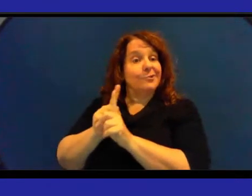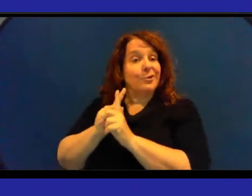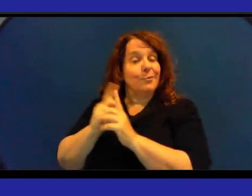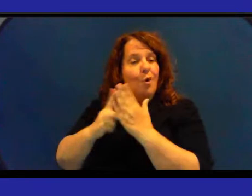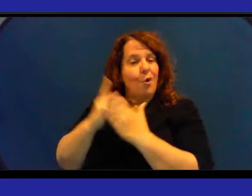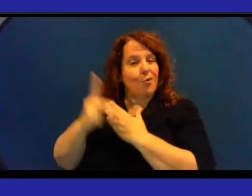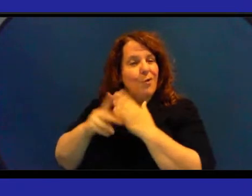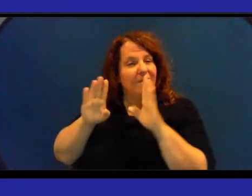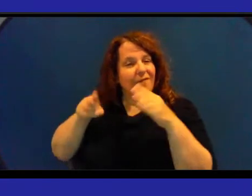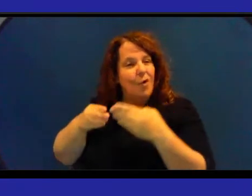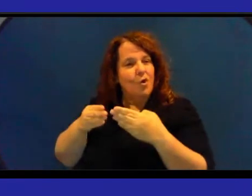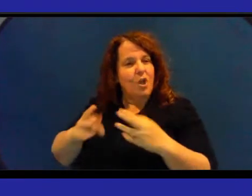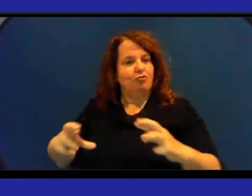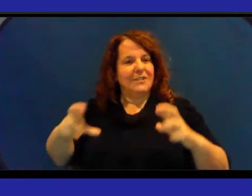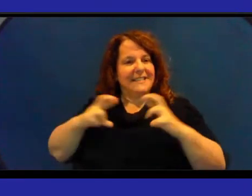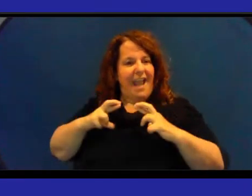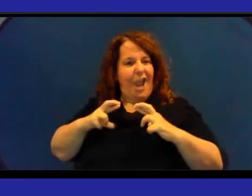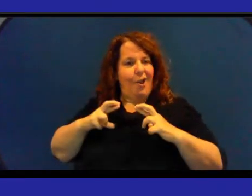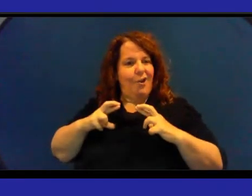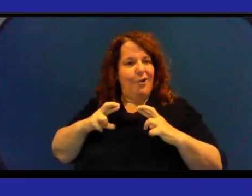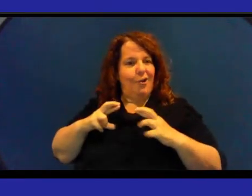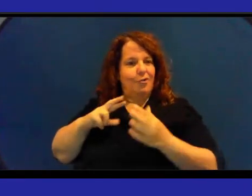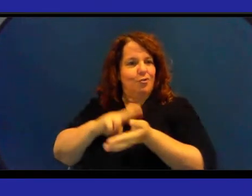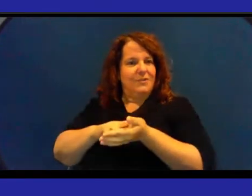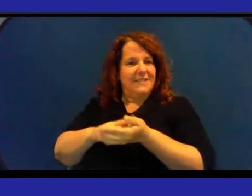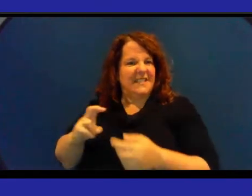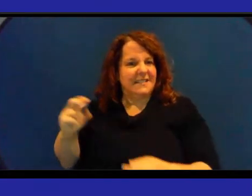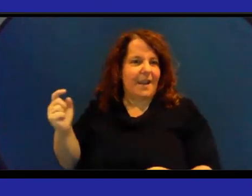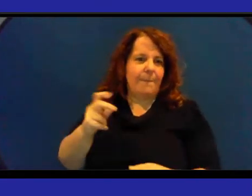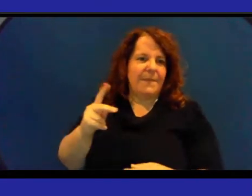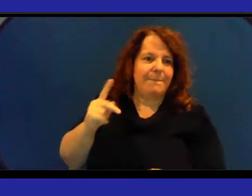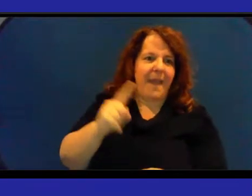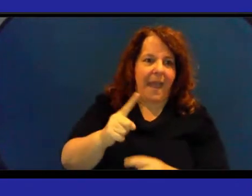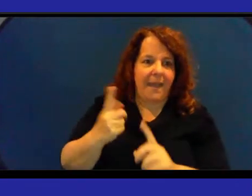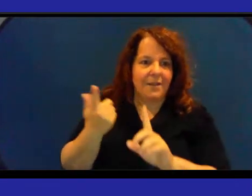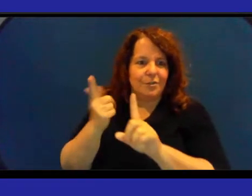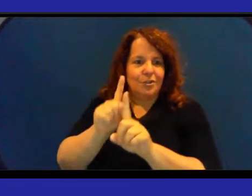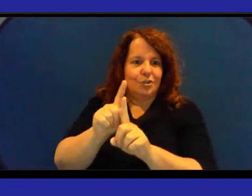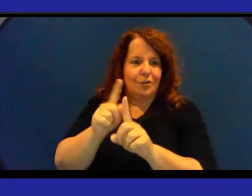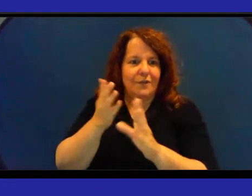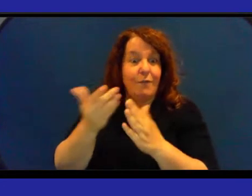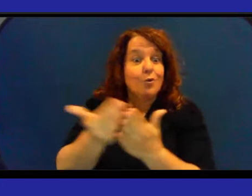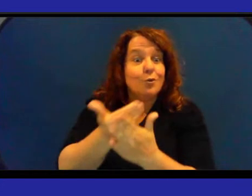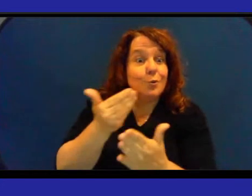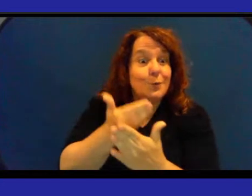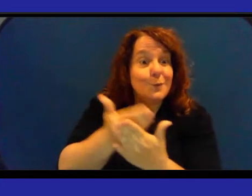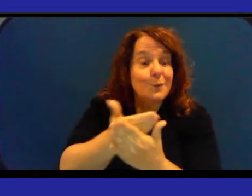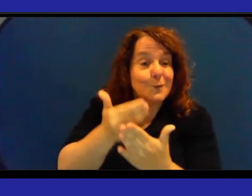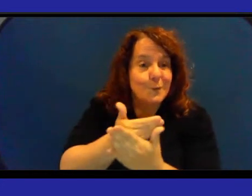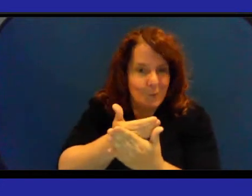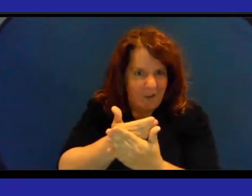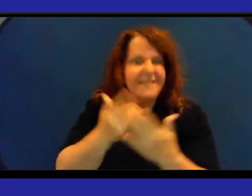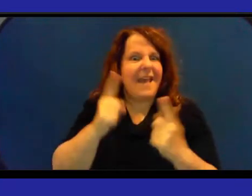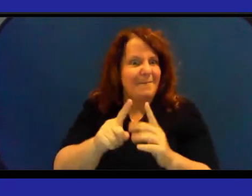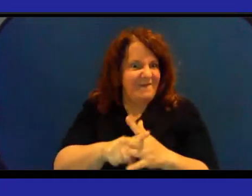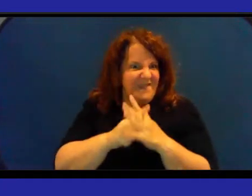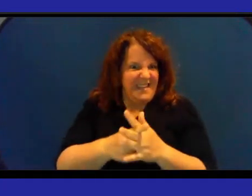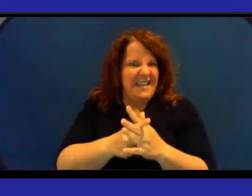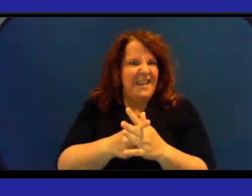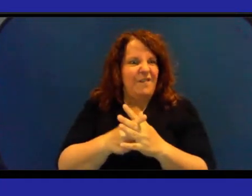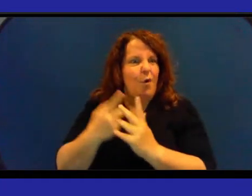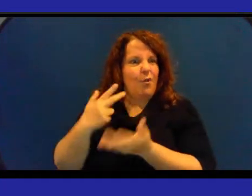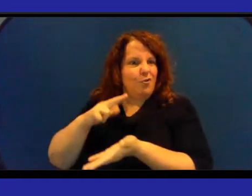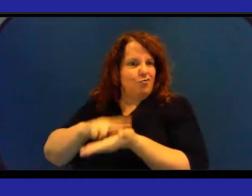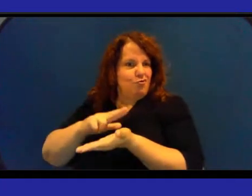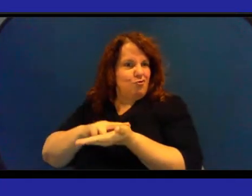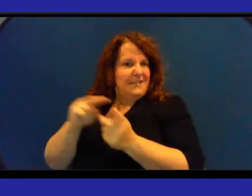our retired nurses coming back and serving as mentors to our new nurses. Right. That was a beginning phase just on the nursing side.